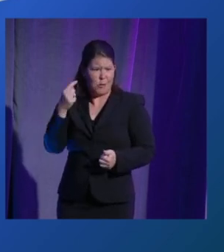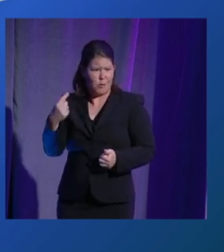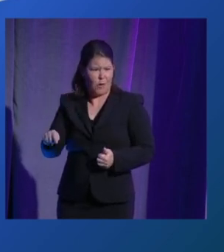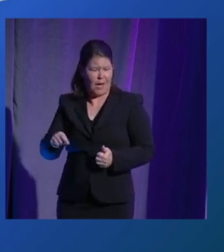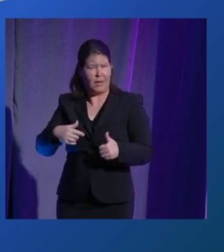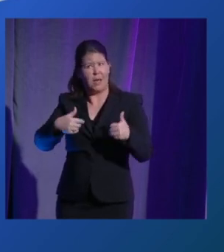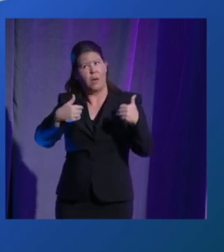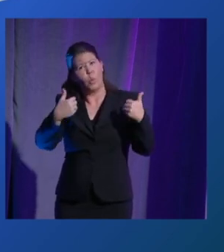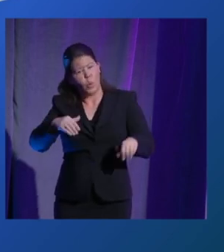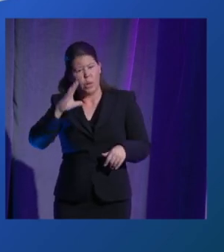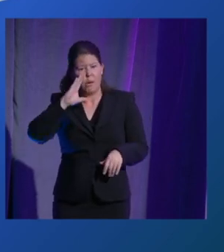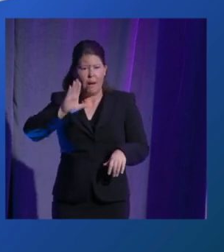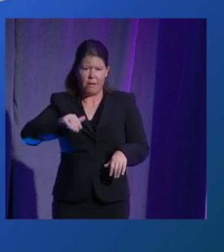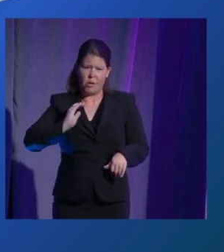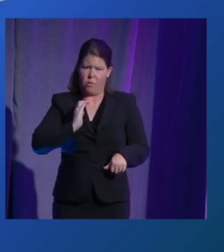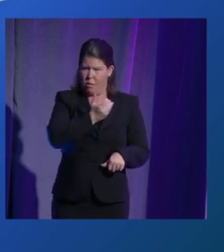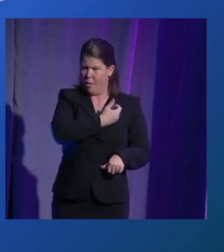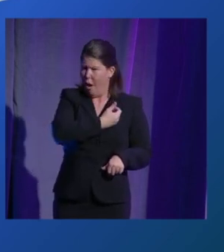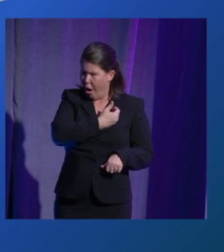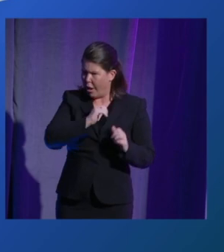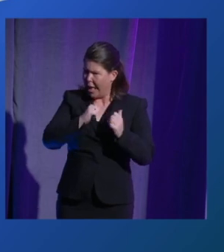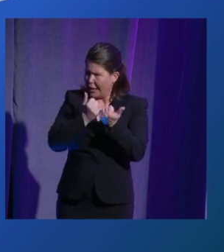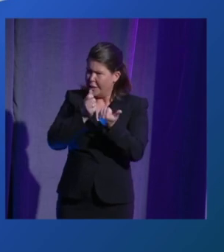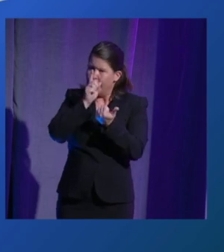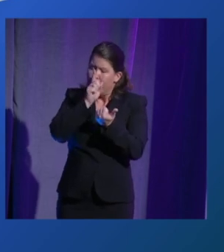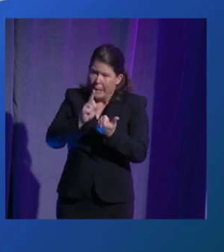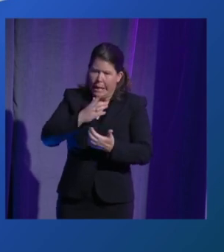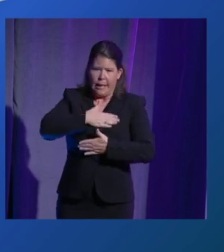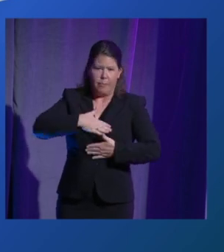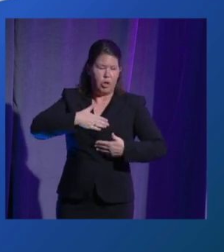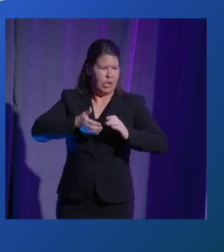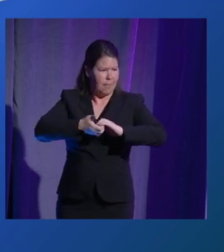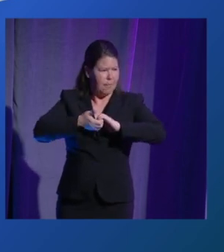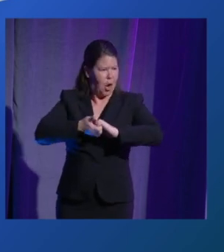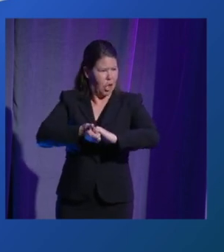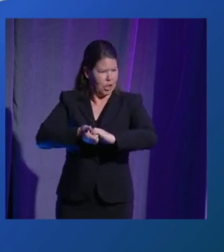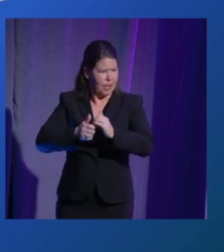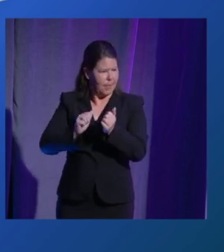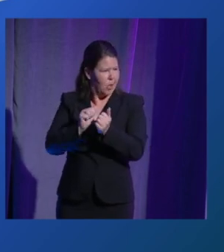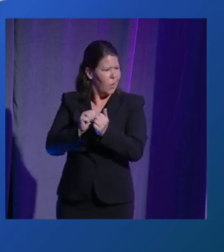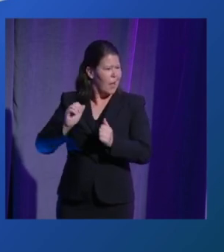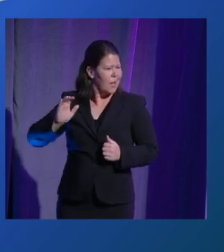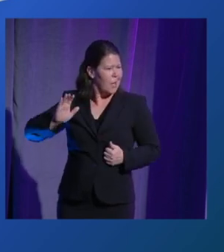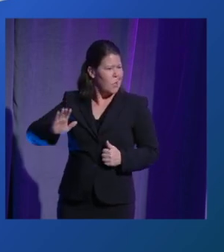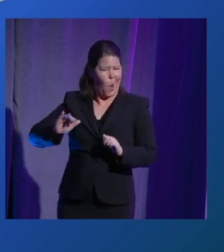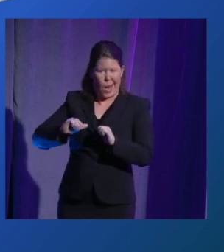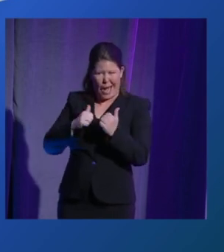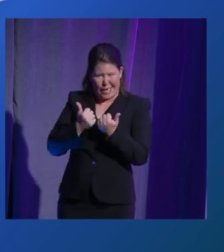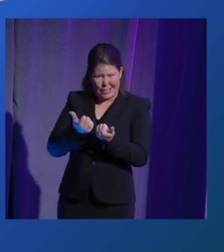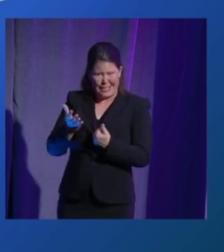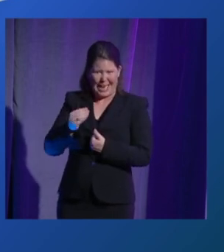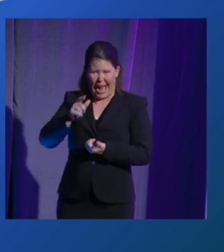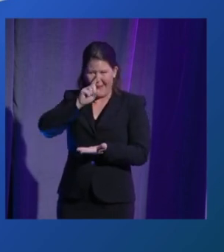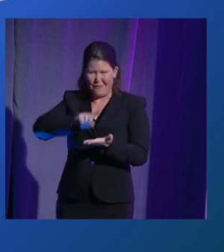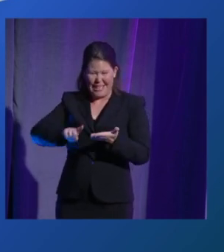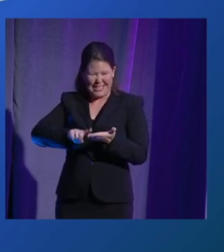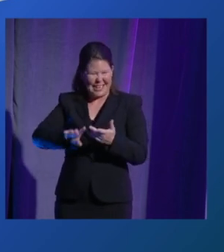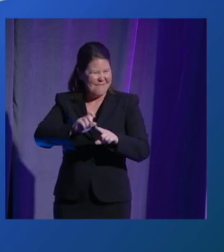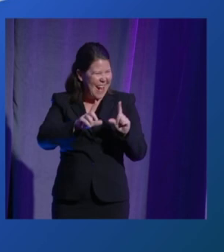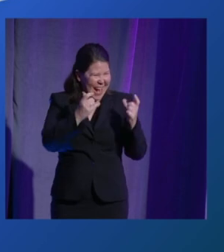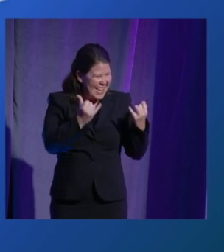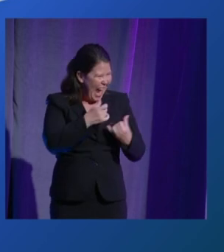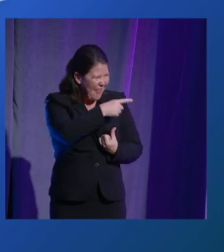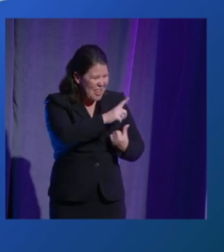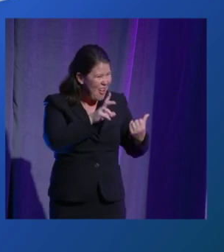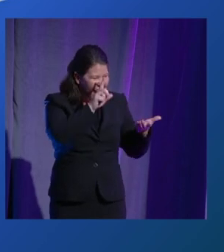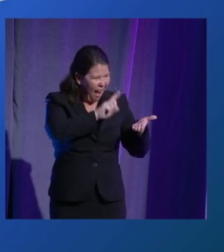we have with Oakridge and your research but I'm sure that Abby uh is very upset now that you've taken all of the great ideas